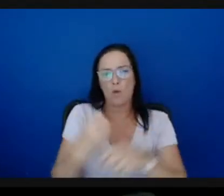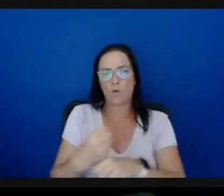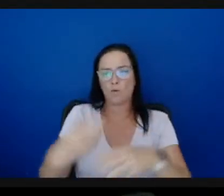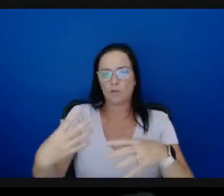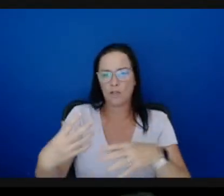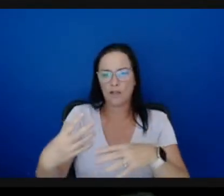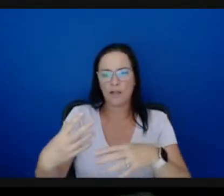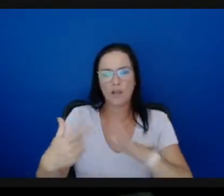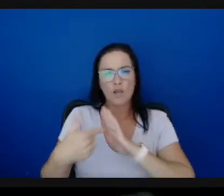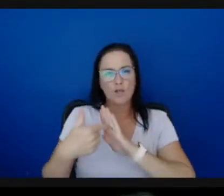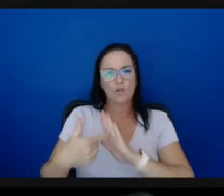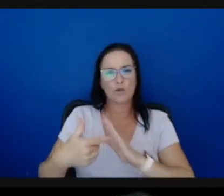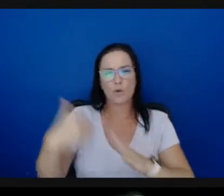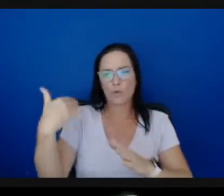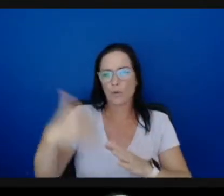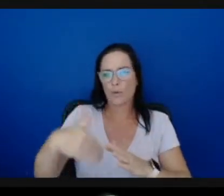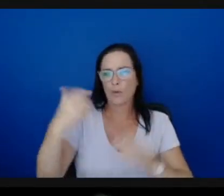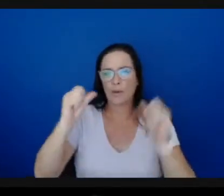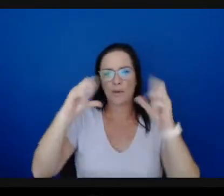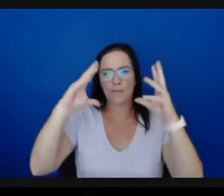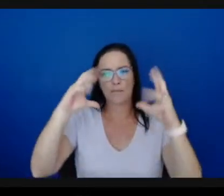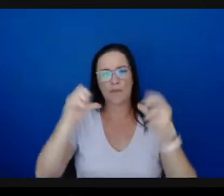the course of the flow.